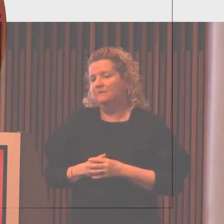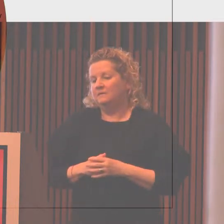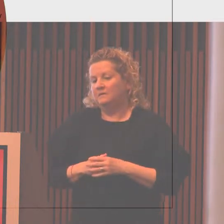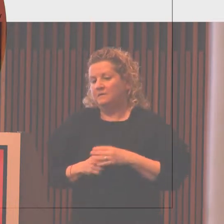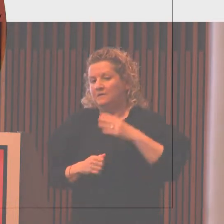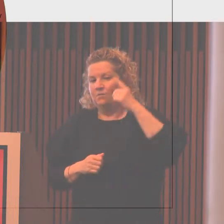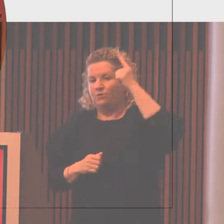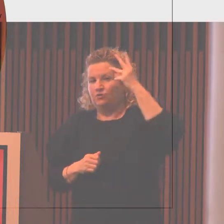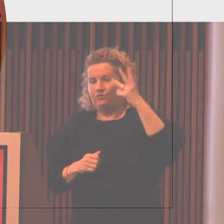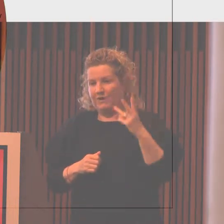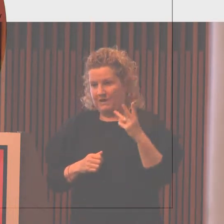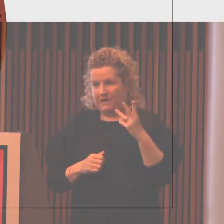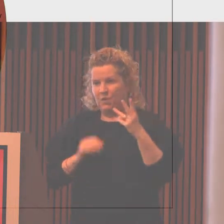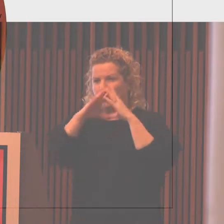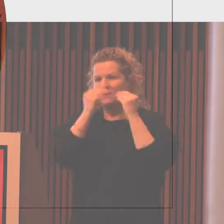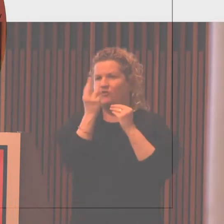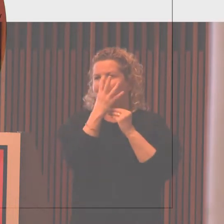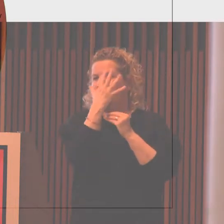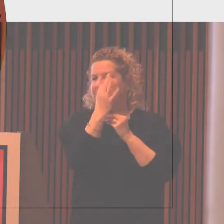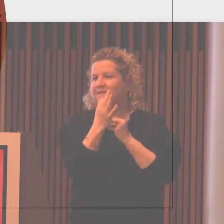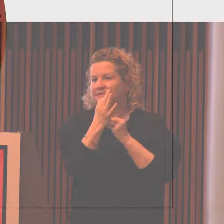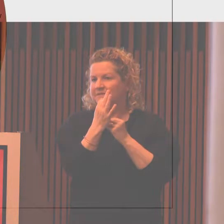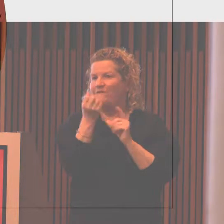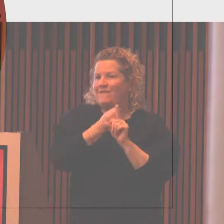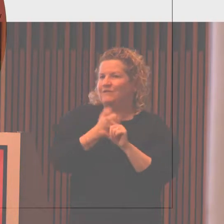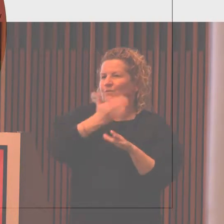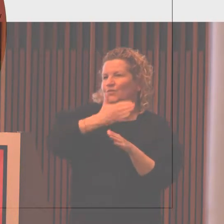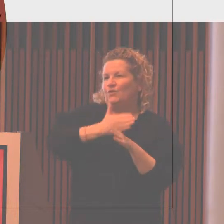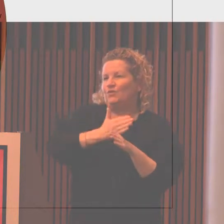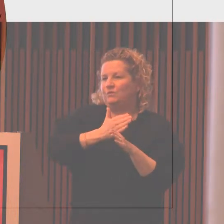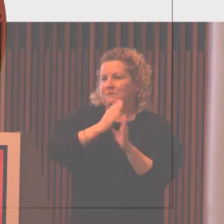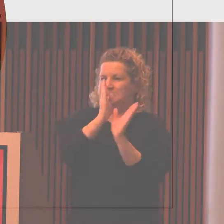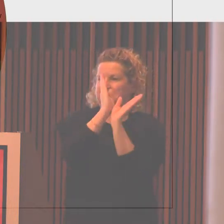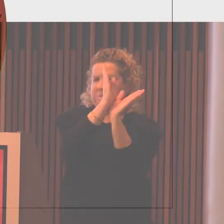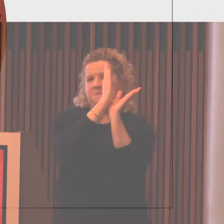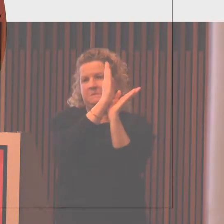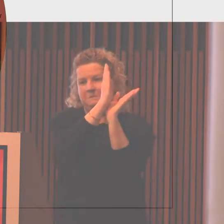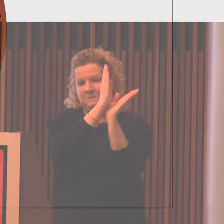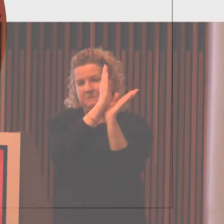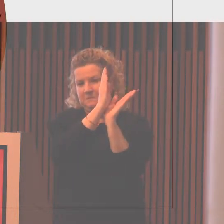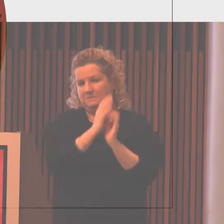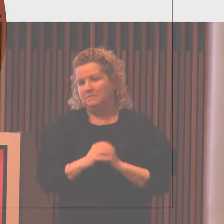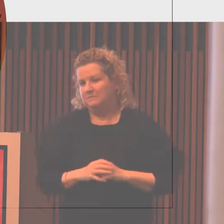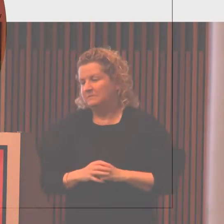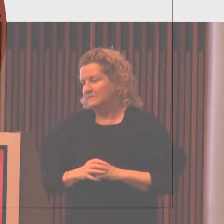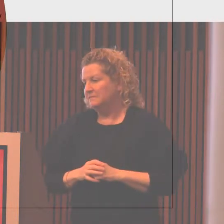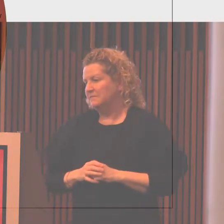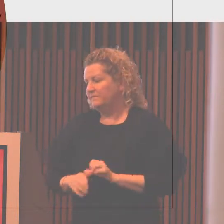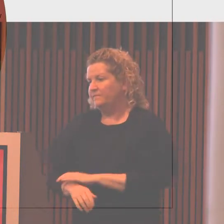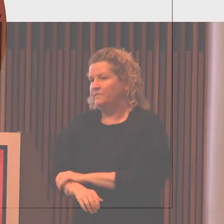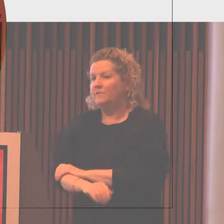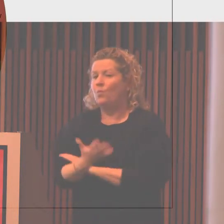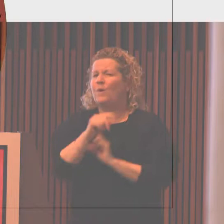about 35% of the amount of time that advocates are spending at the moment. That's across the